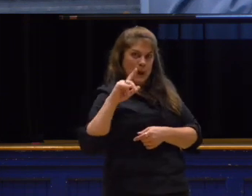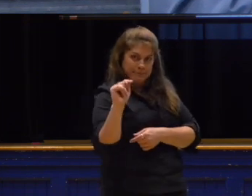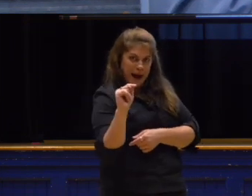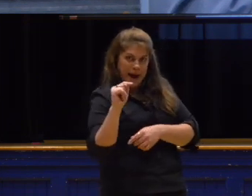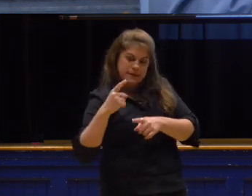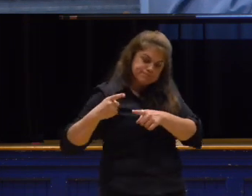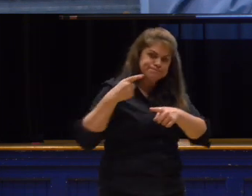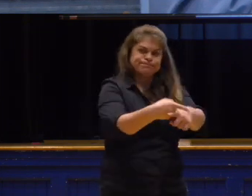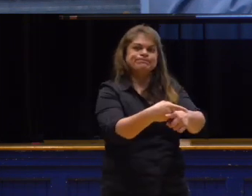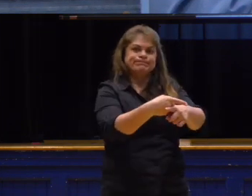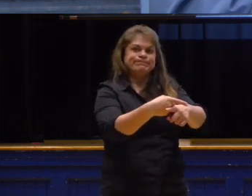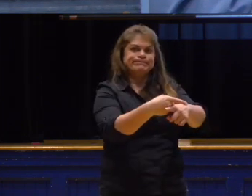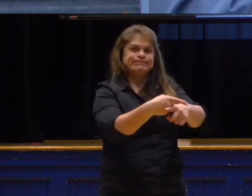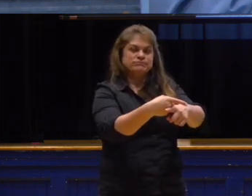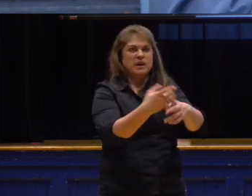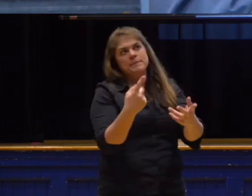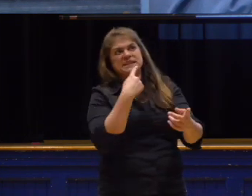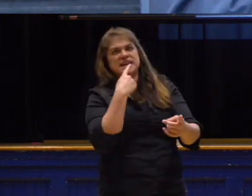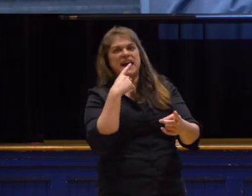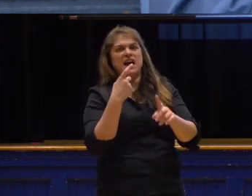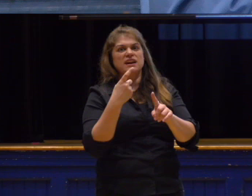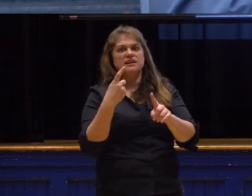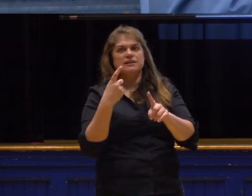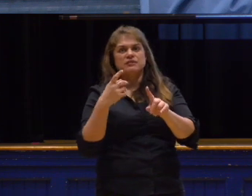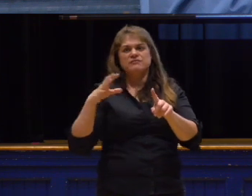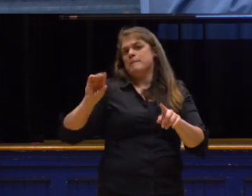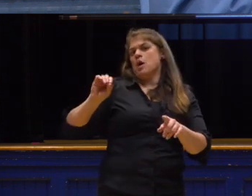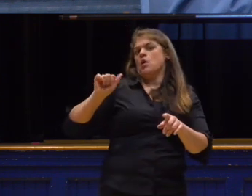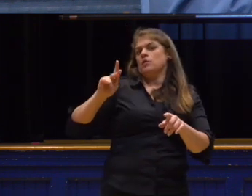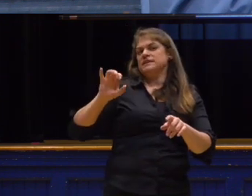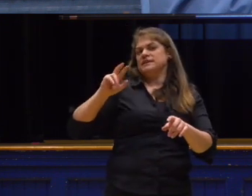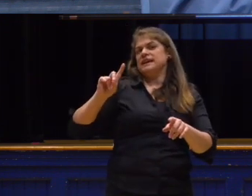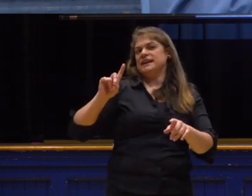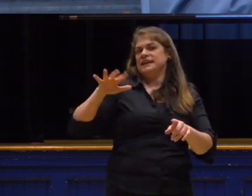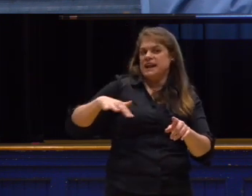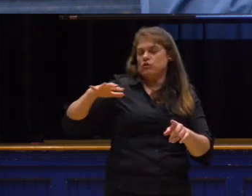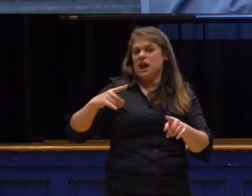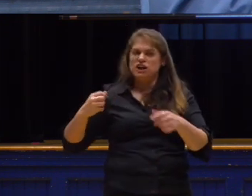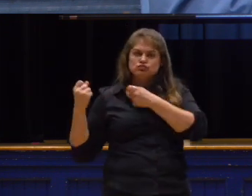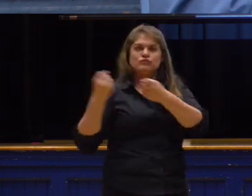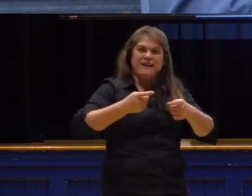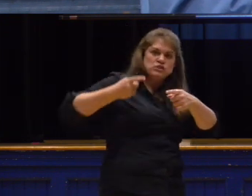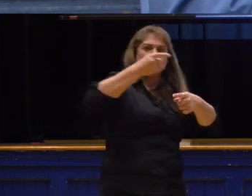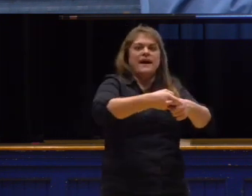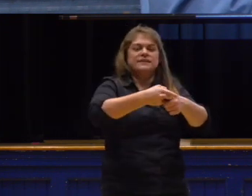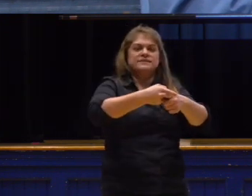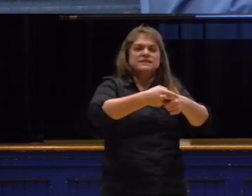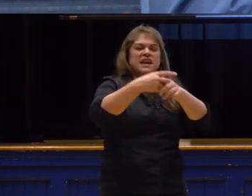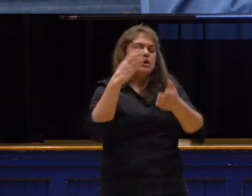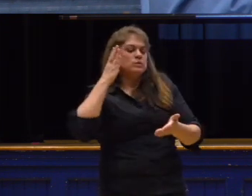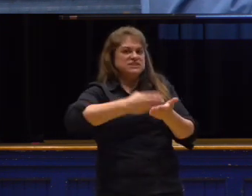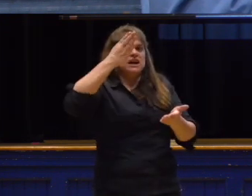on Belmont Avenue into the X from, I'm going to say from Oakland Street area into the X, it's